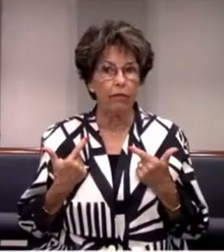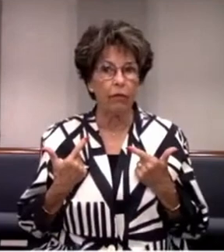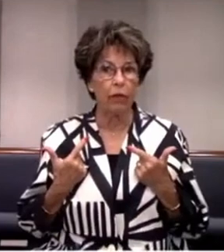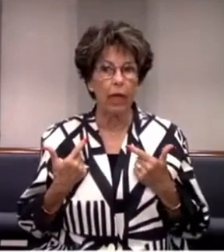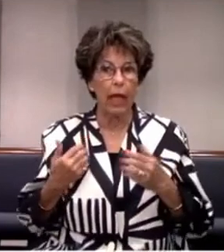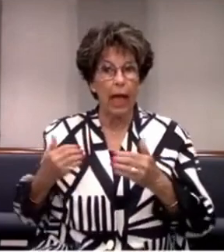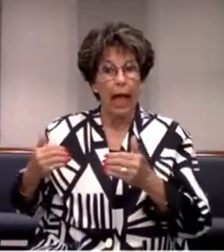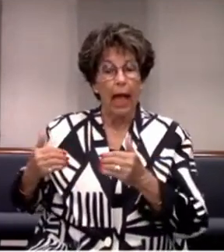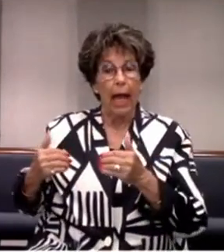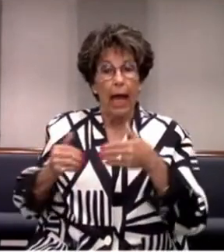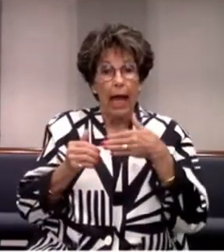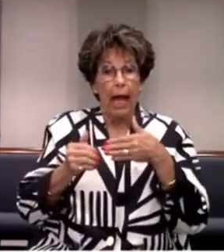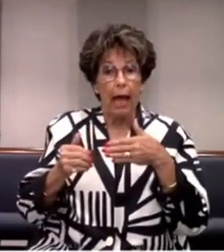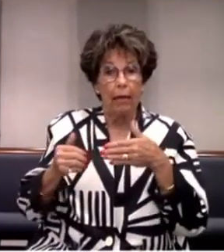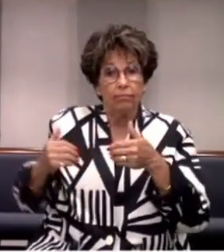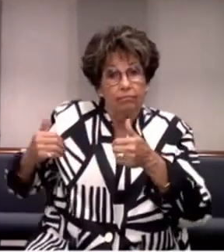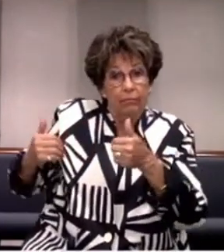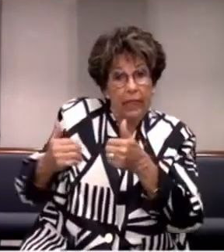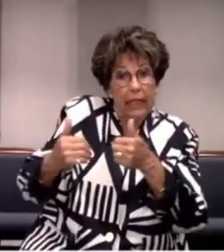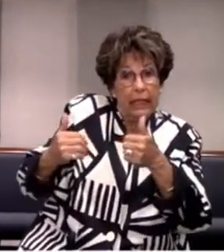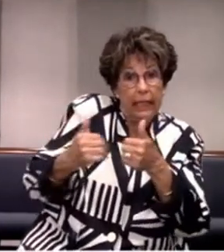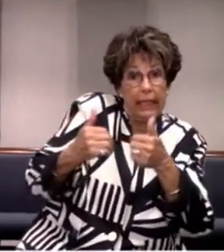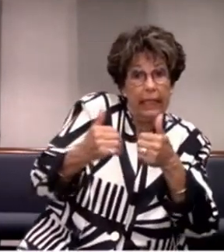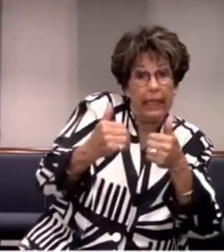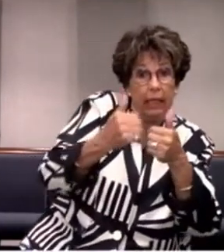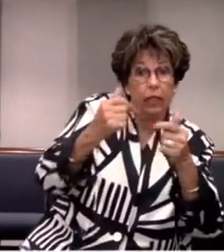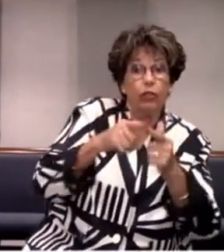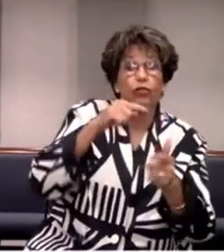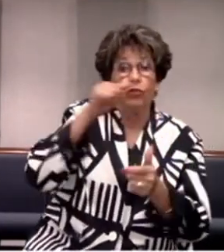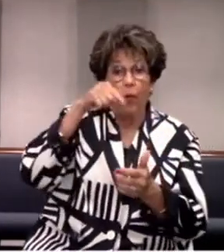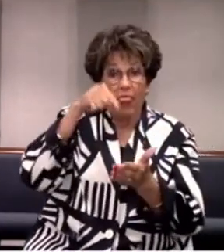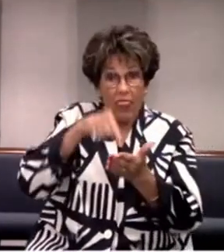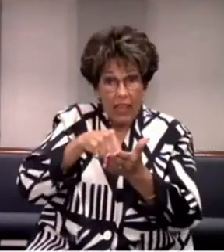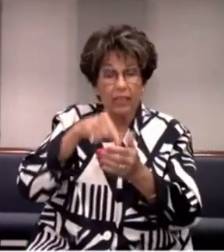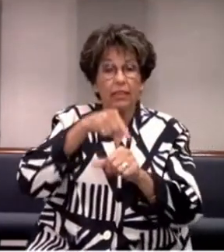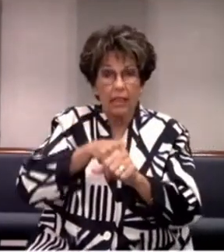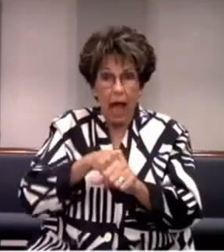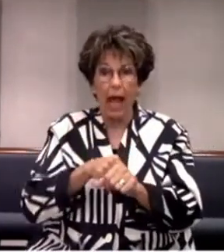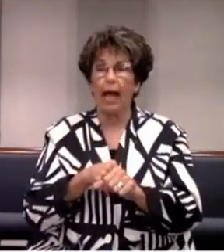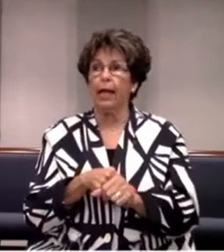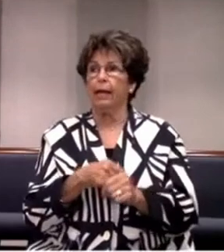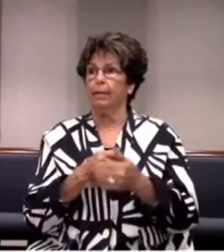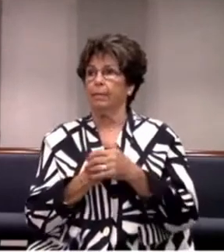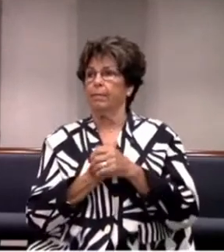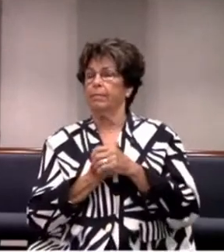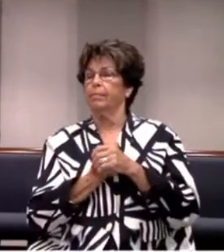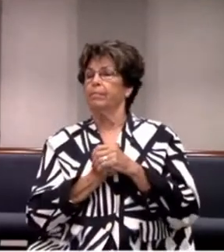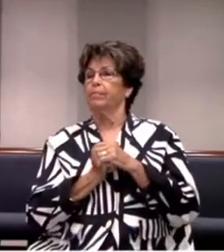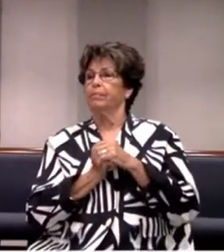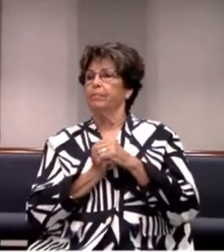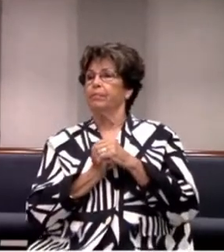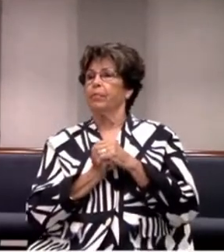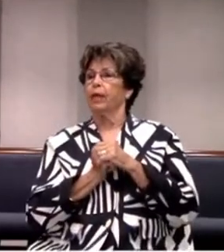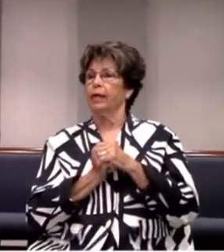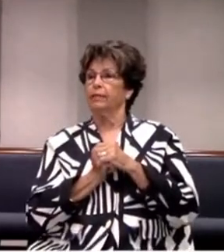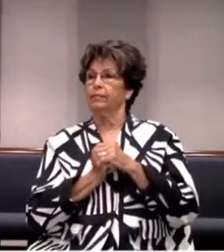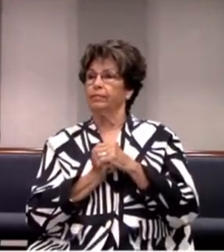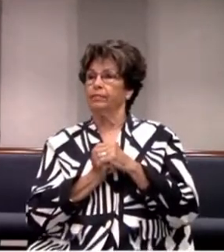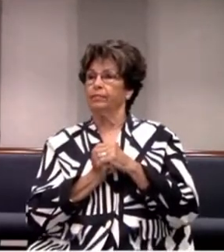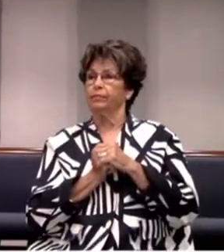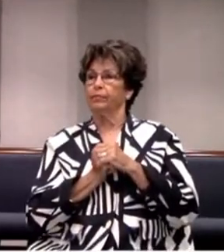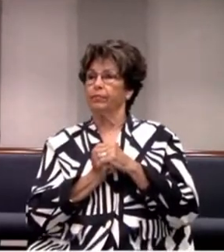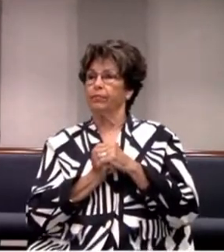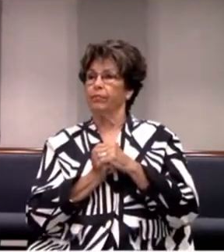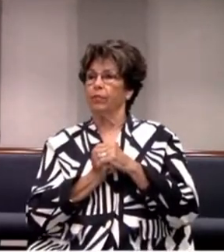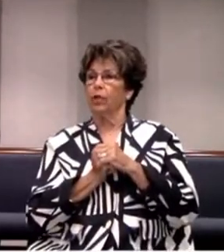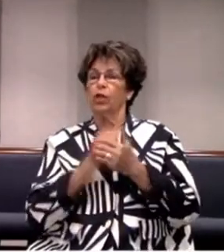leading up to this moment. It's also what God does in the life of Peter, and I'll explain this to you in just a moment. But Acts